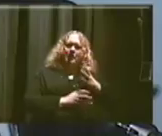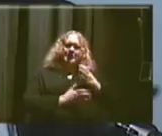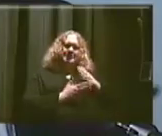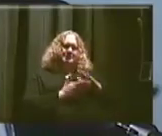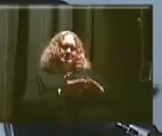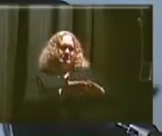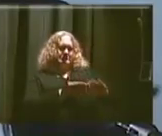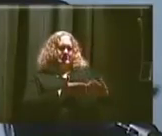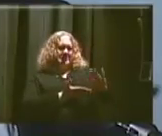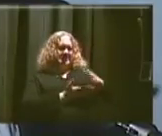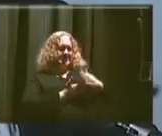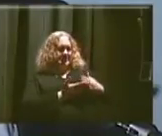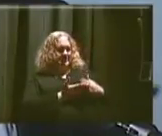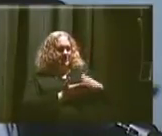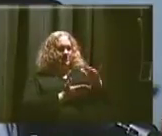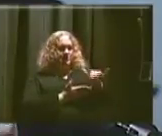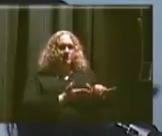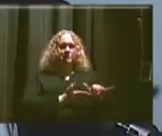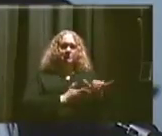to do,